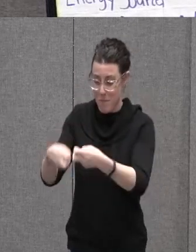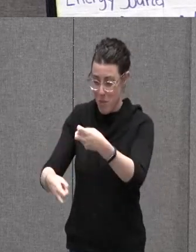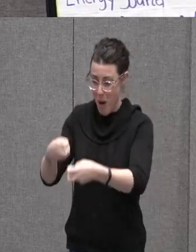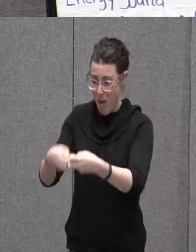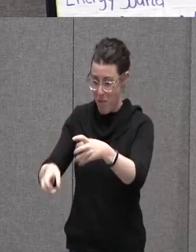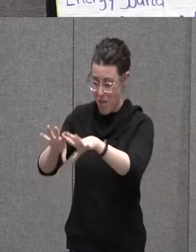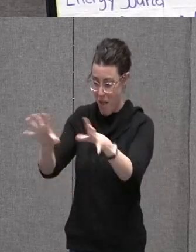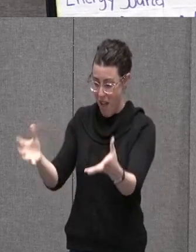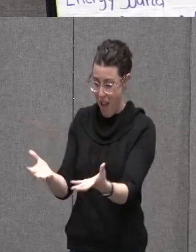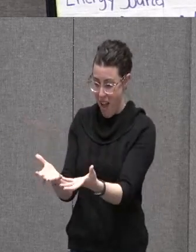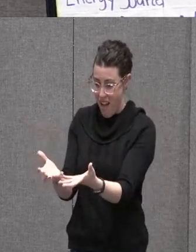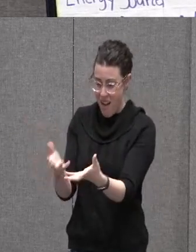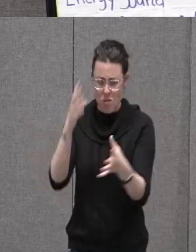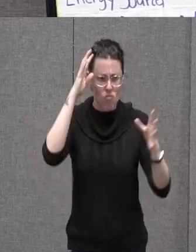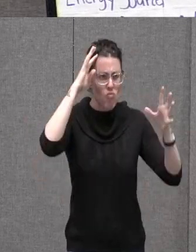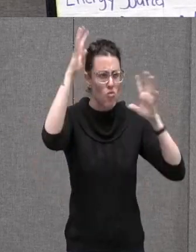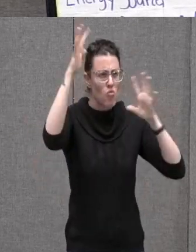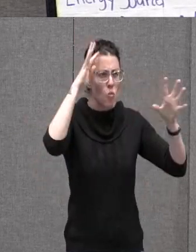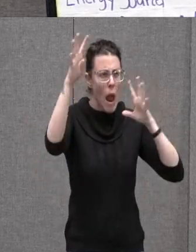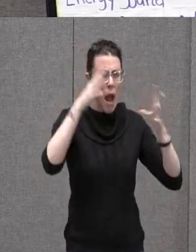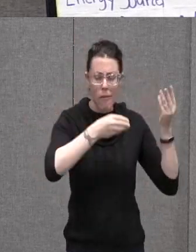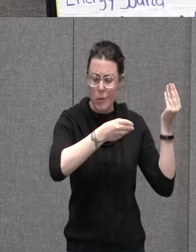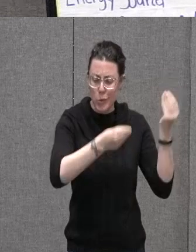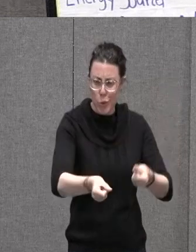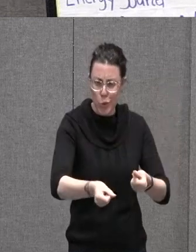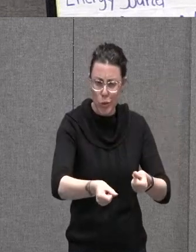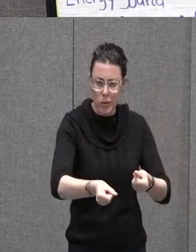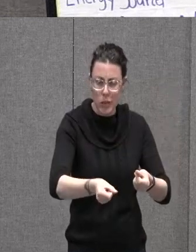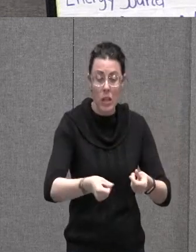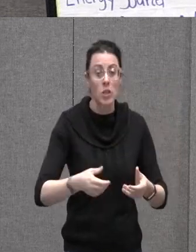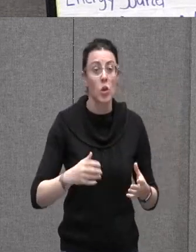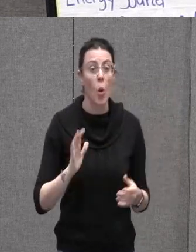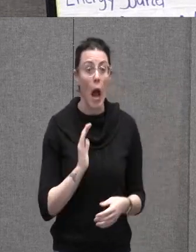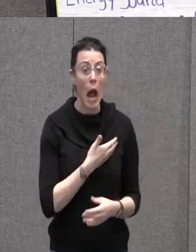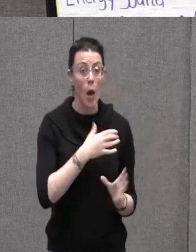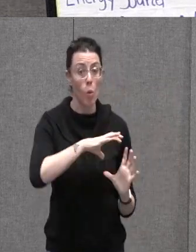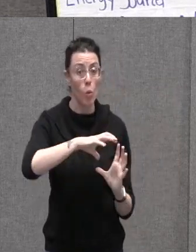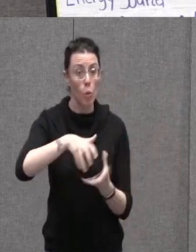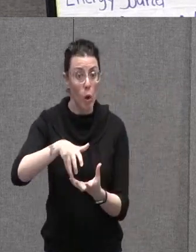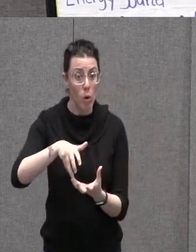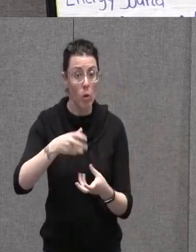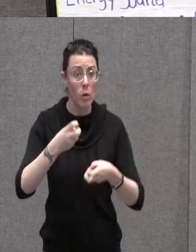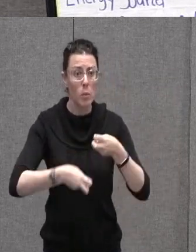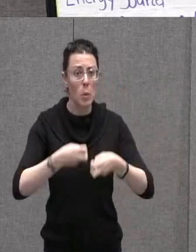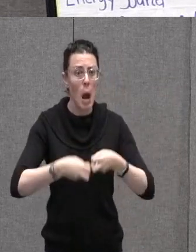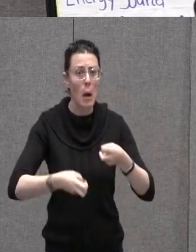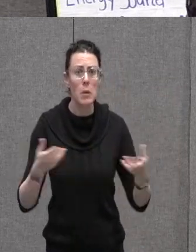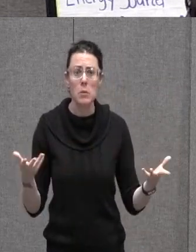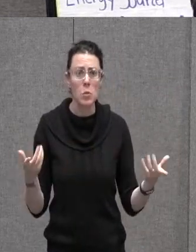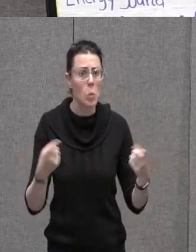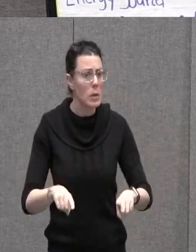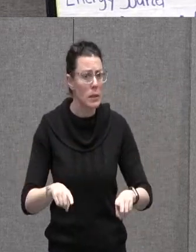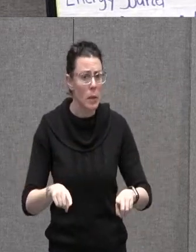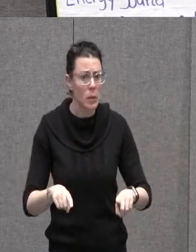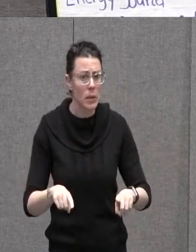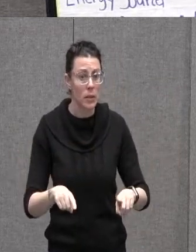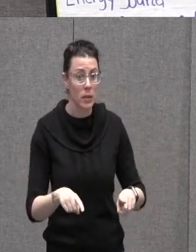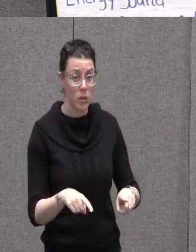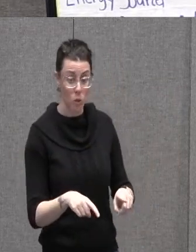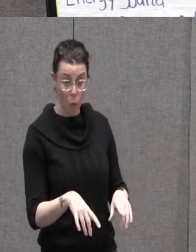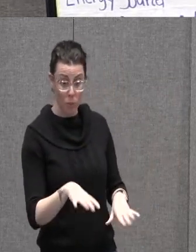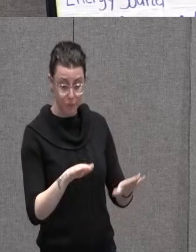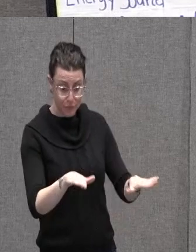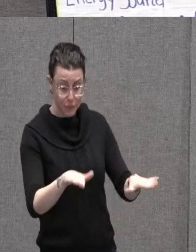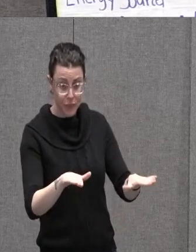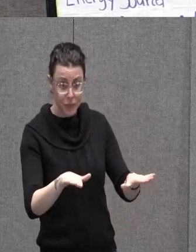are some of the problems that exist out in our world today? Yeah, so friends, what Mr. Abate is saying is with all this information and all this